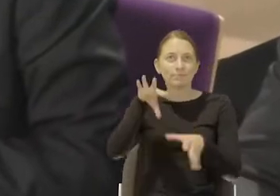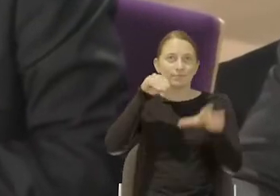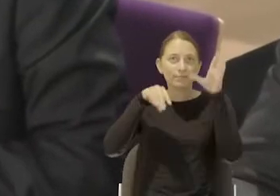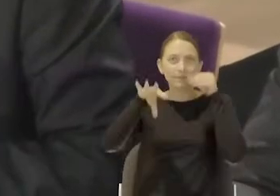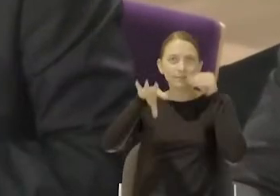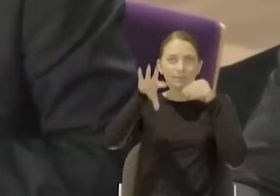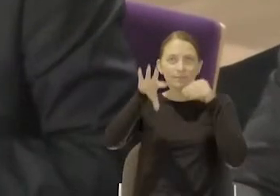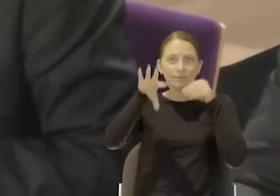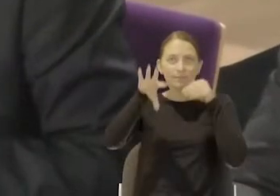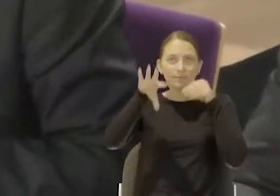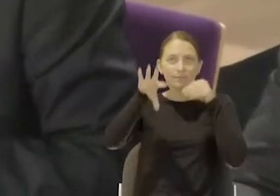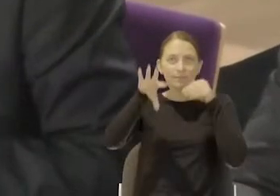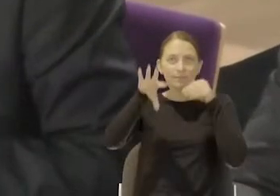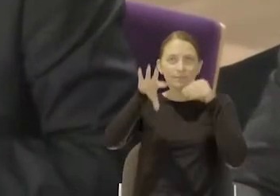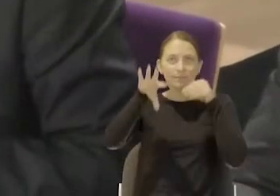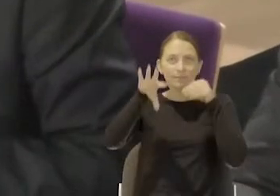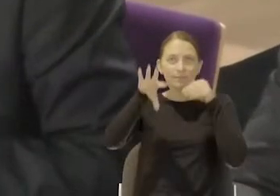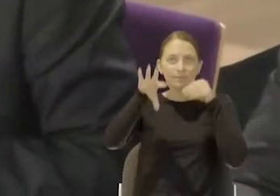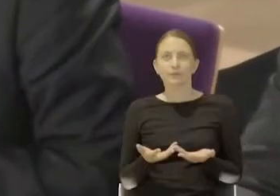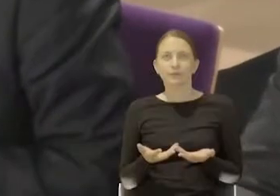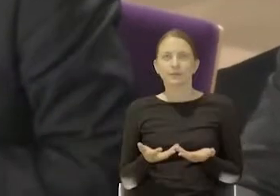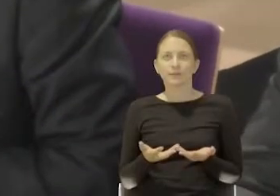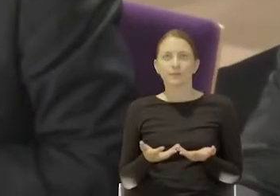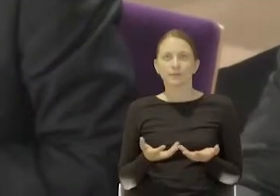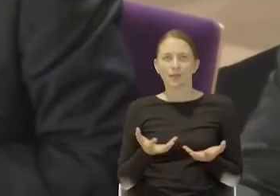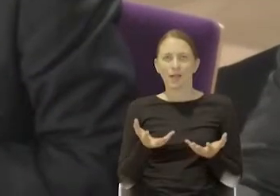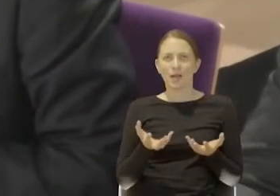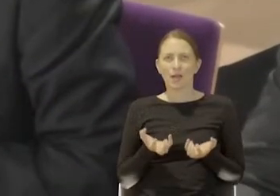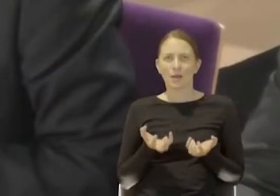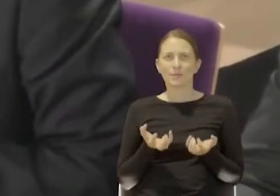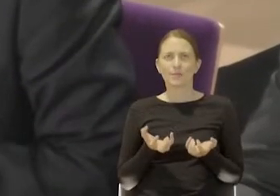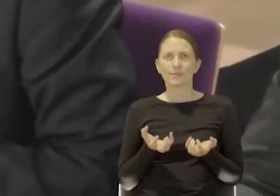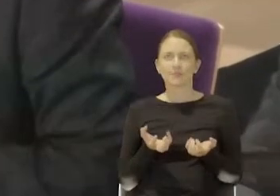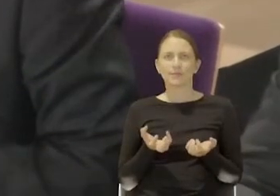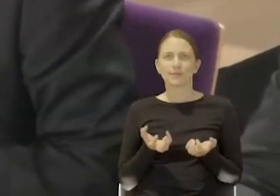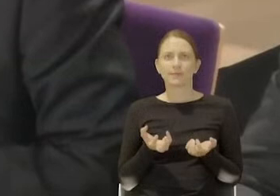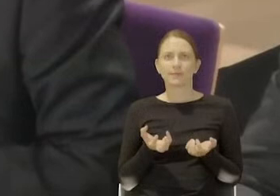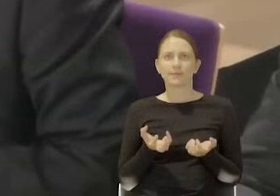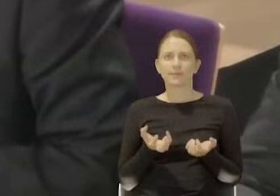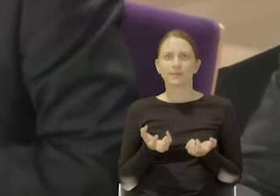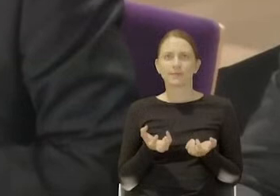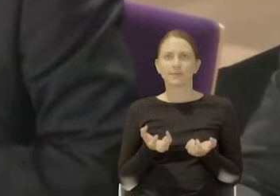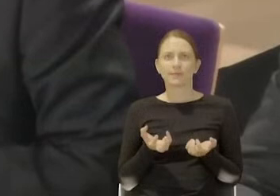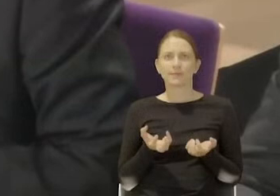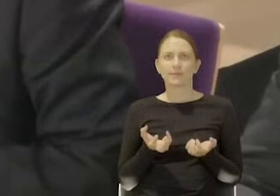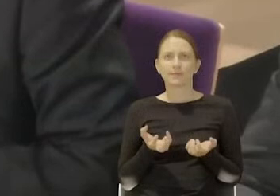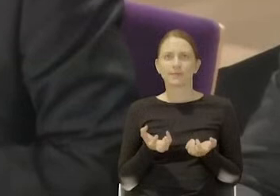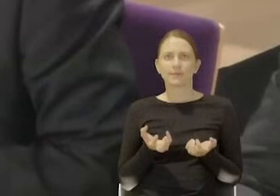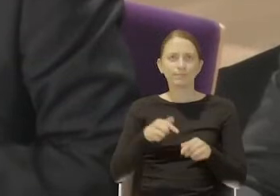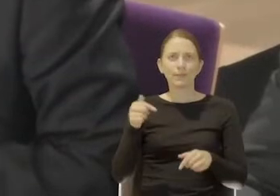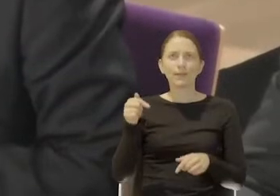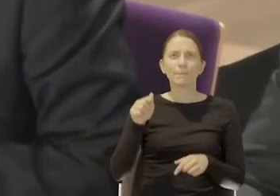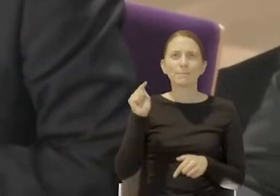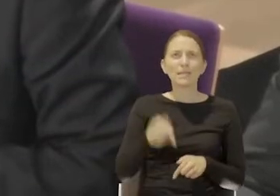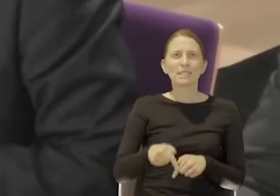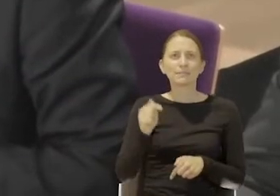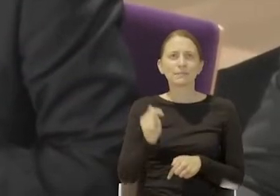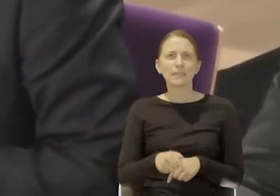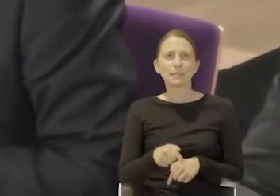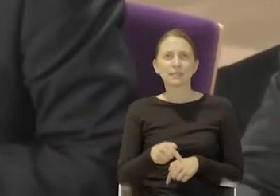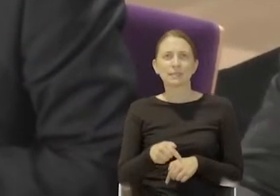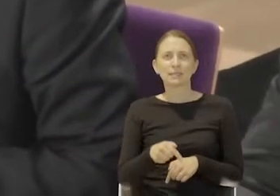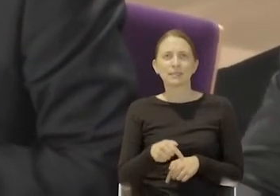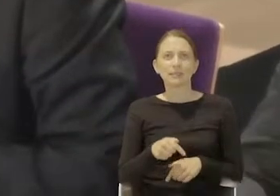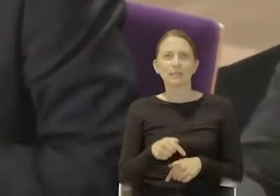to commit Morocco to honor all the commitments that we